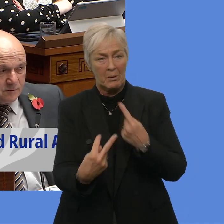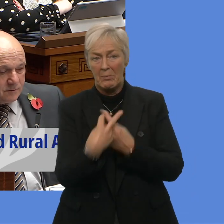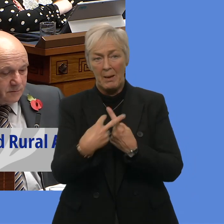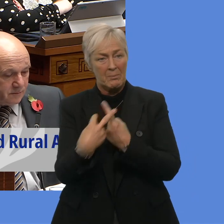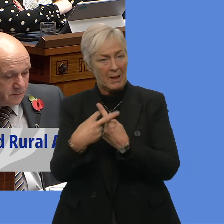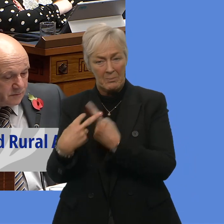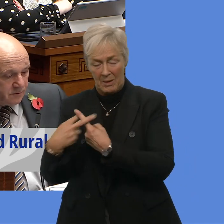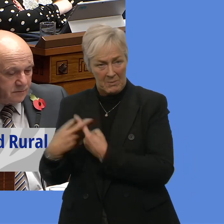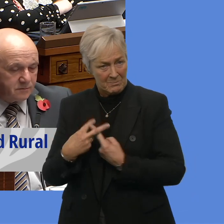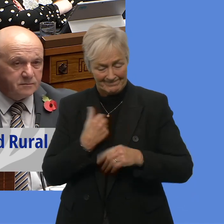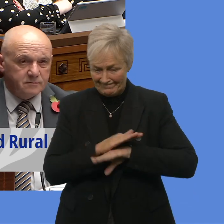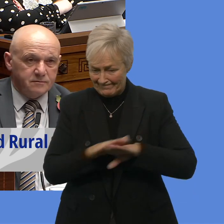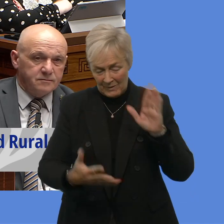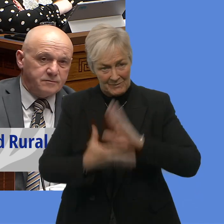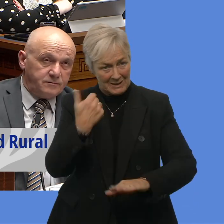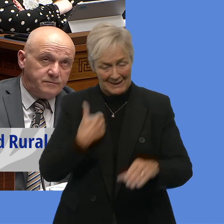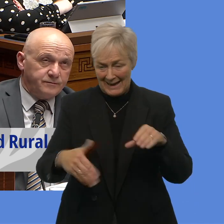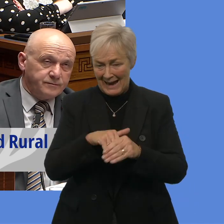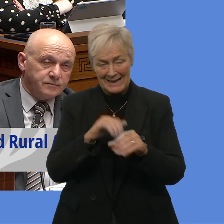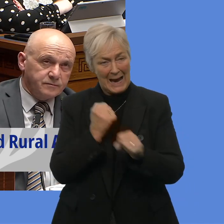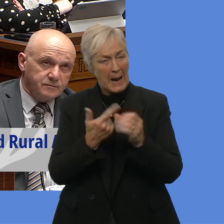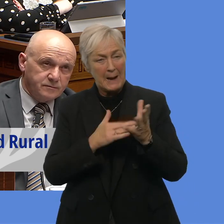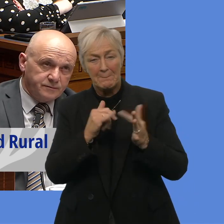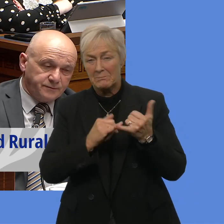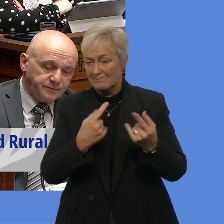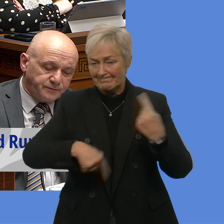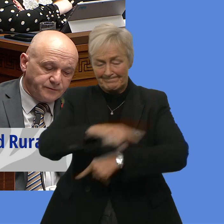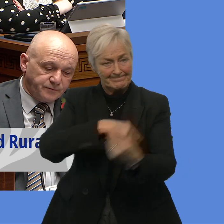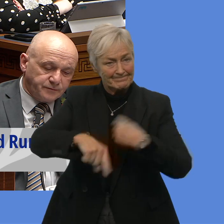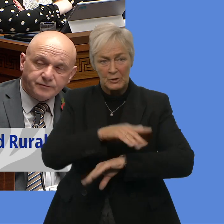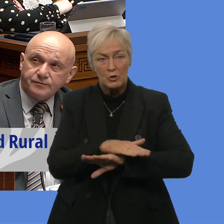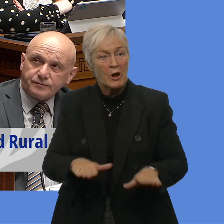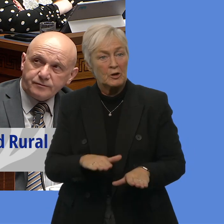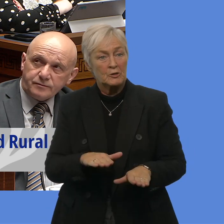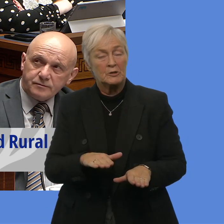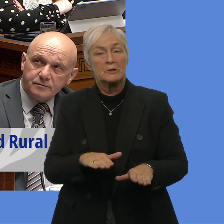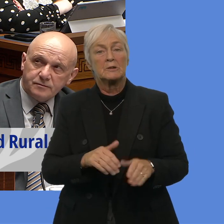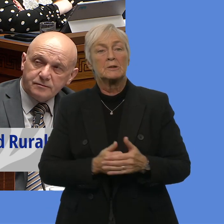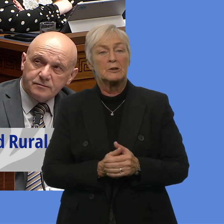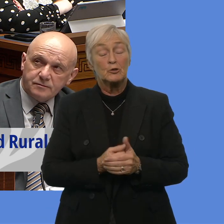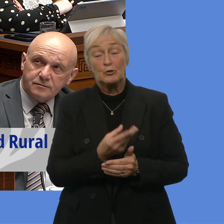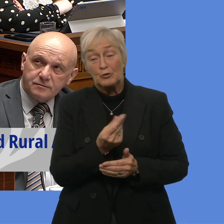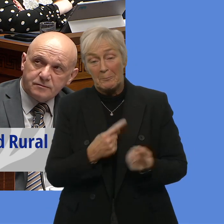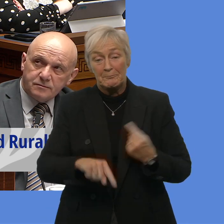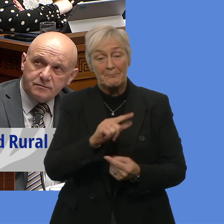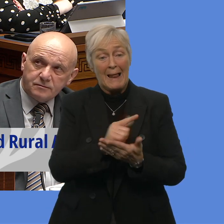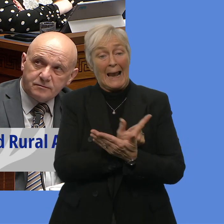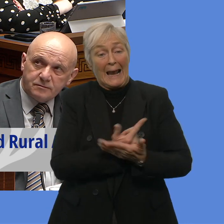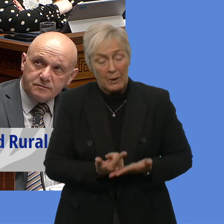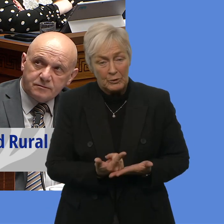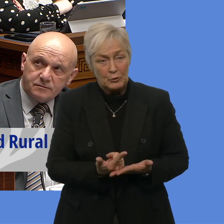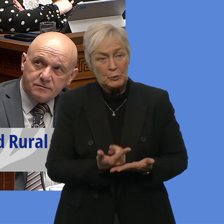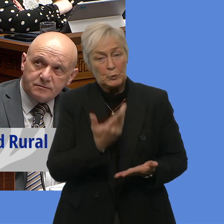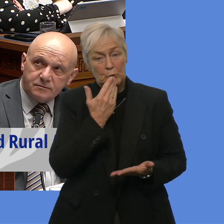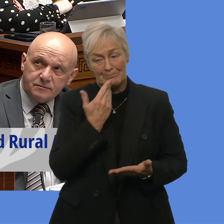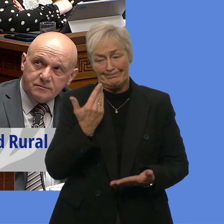going to find me in relation to that. And I also don't believe in some of the language that's been used in